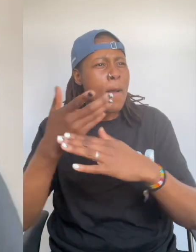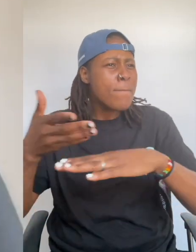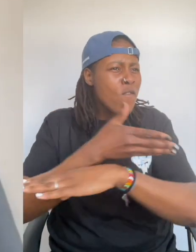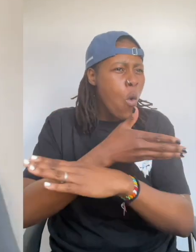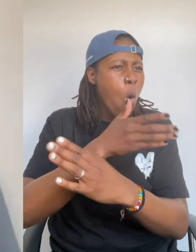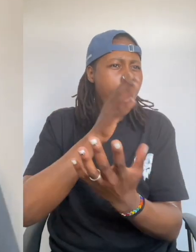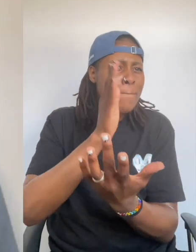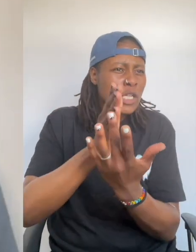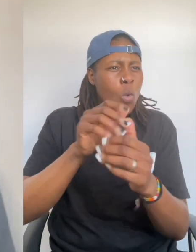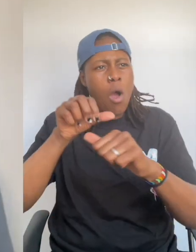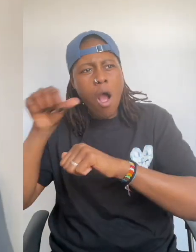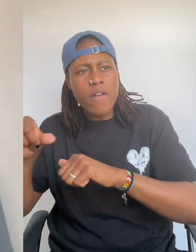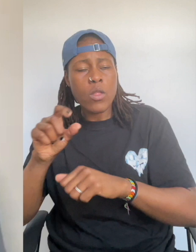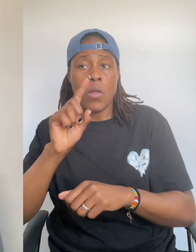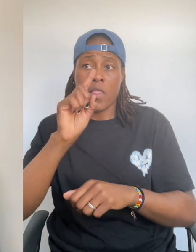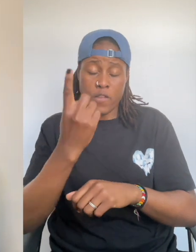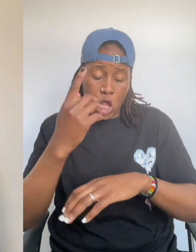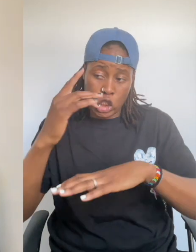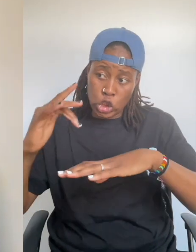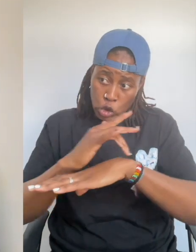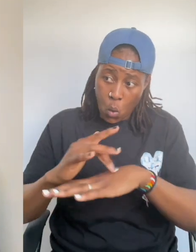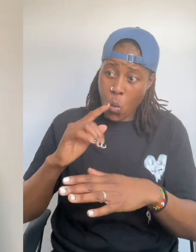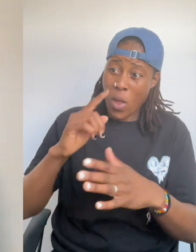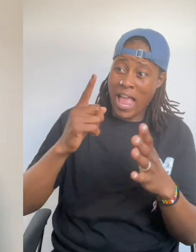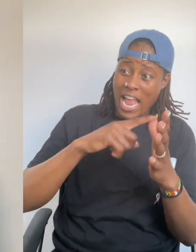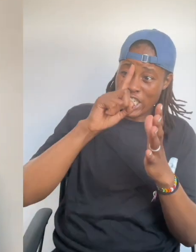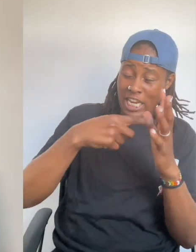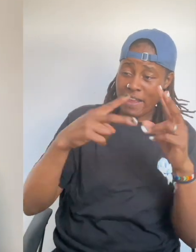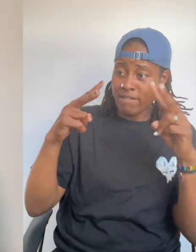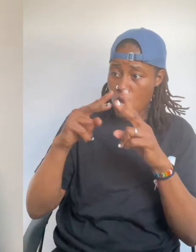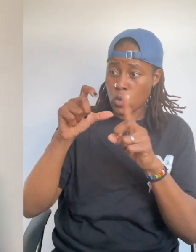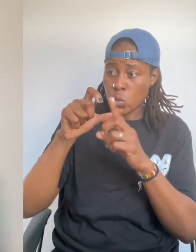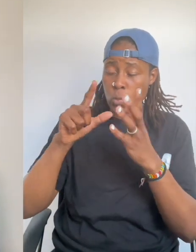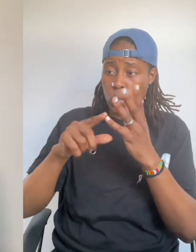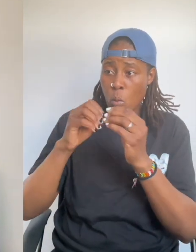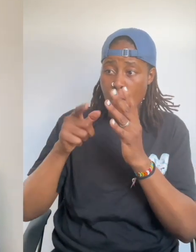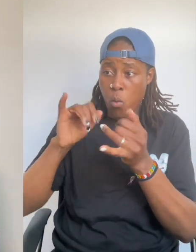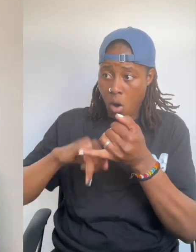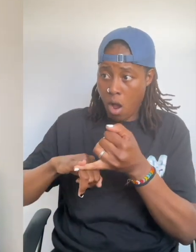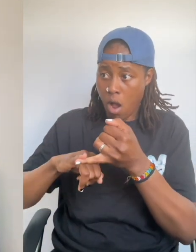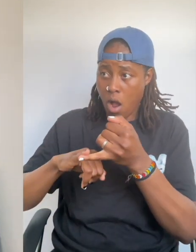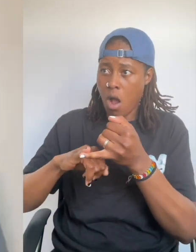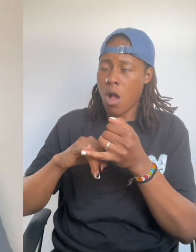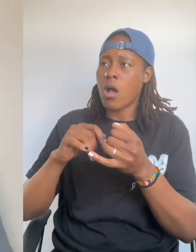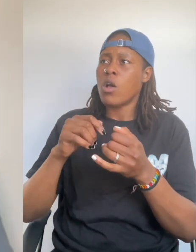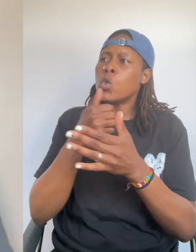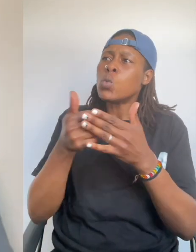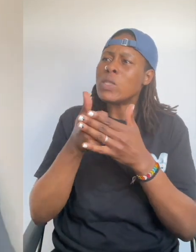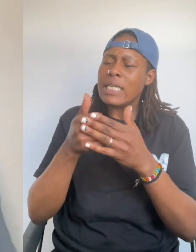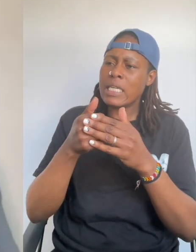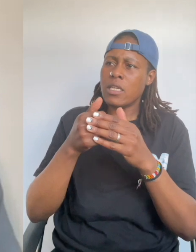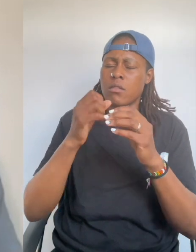So the first show I ever did was the AJ and Dubois fight. And what we do, we just tend